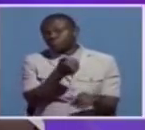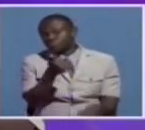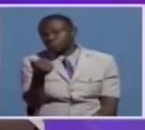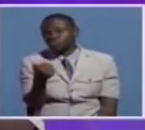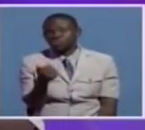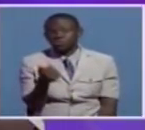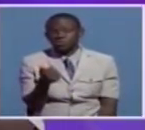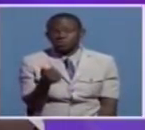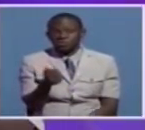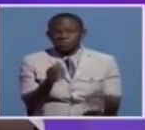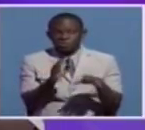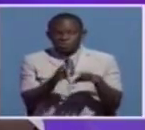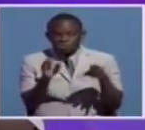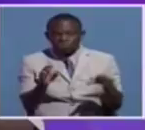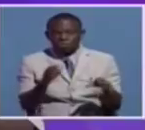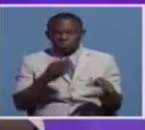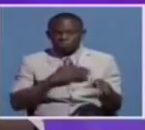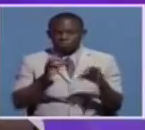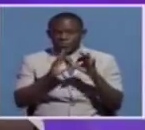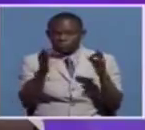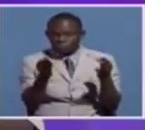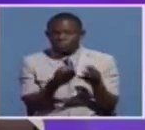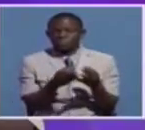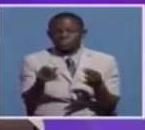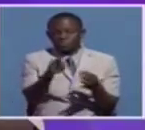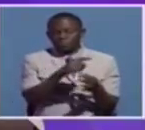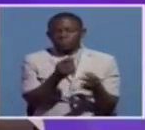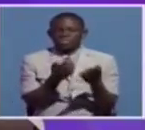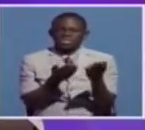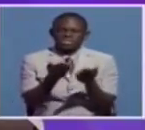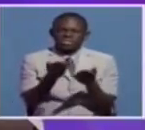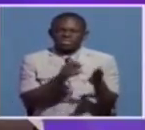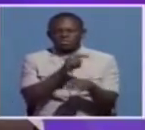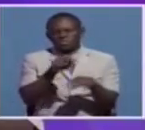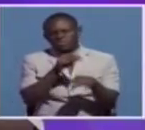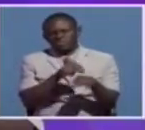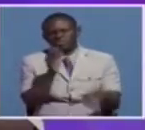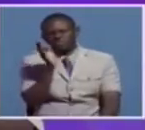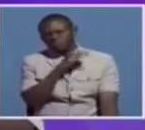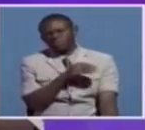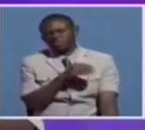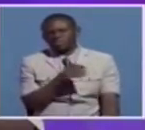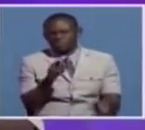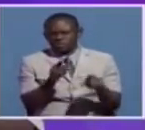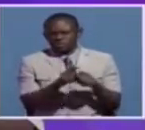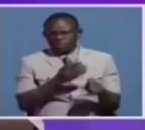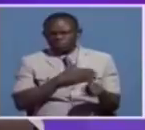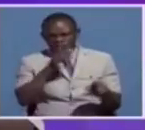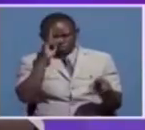their national service. And I think that even the doctor did some cadet training at